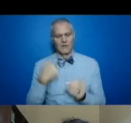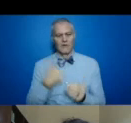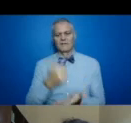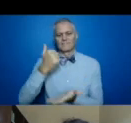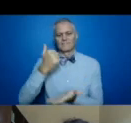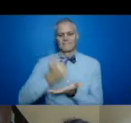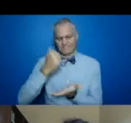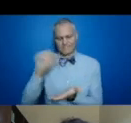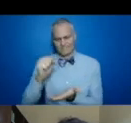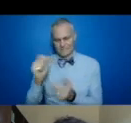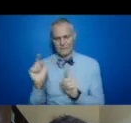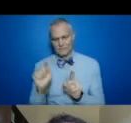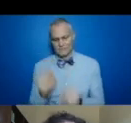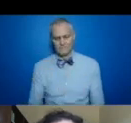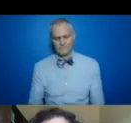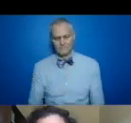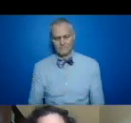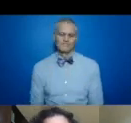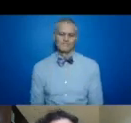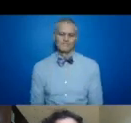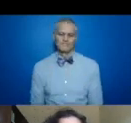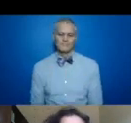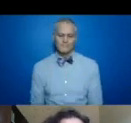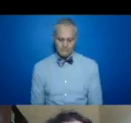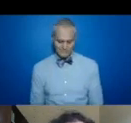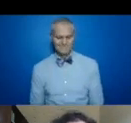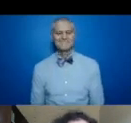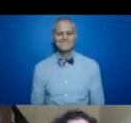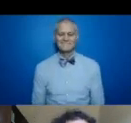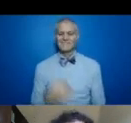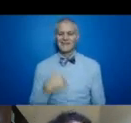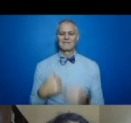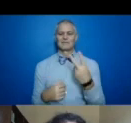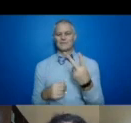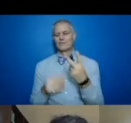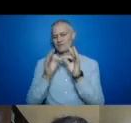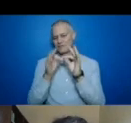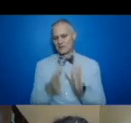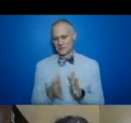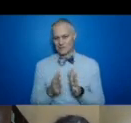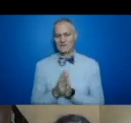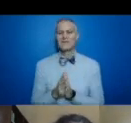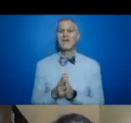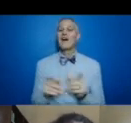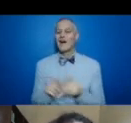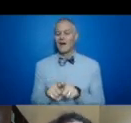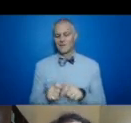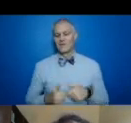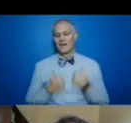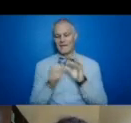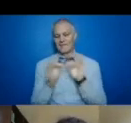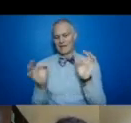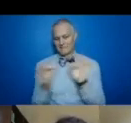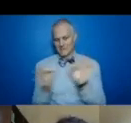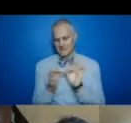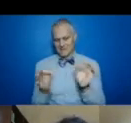webinar to the Commission on CLE. As always, we have our 2 sign interpreters, and we also have live captioning. To